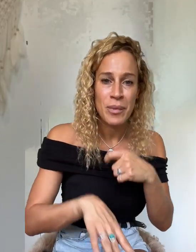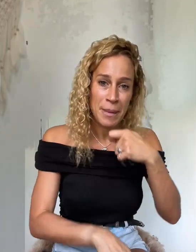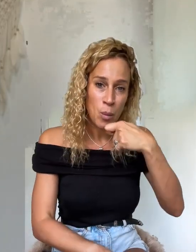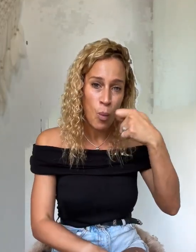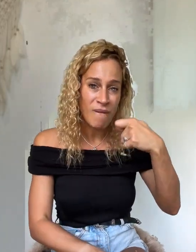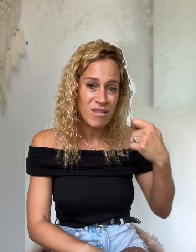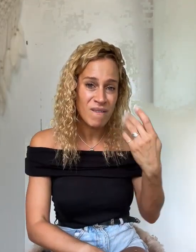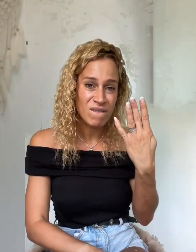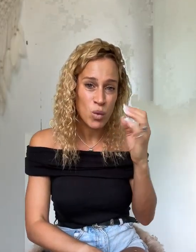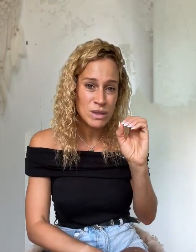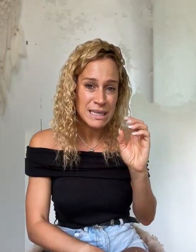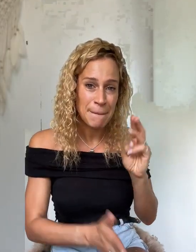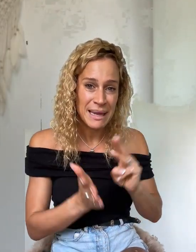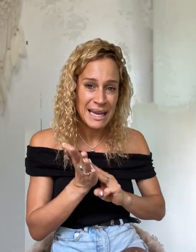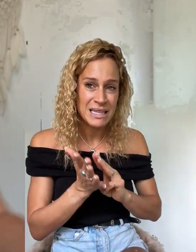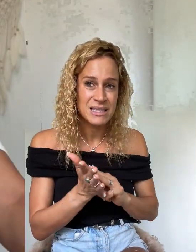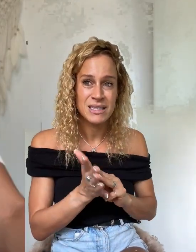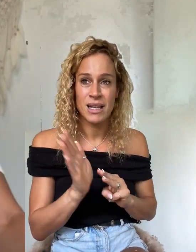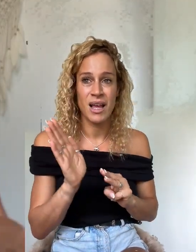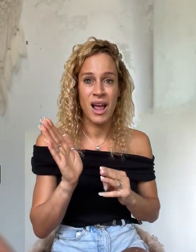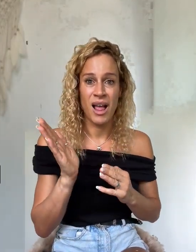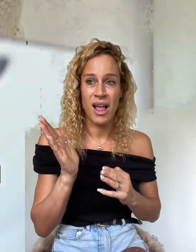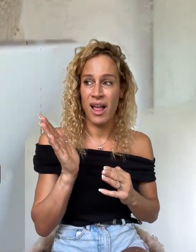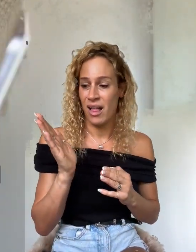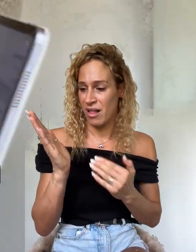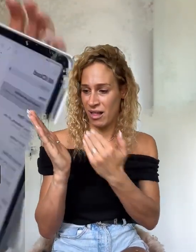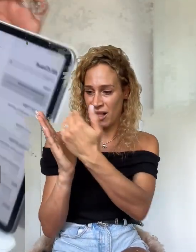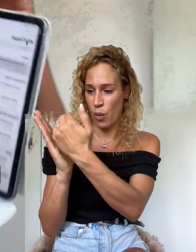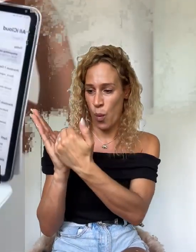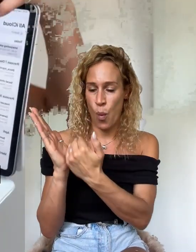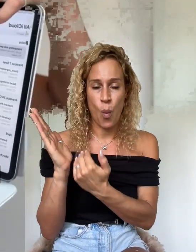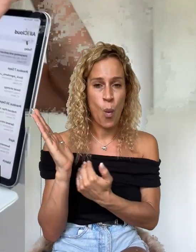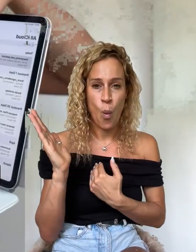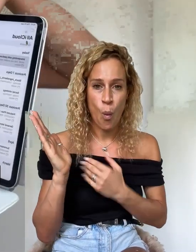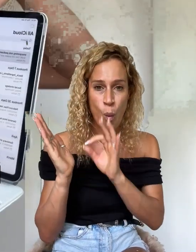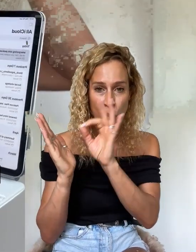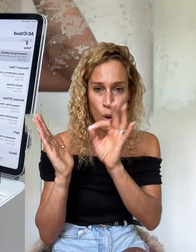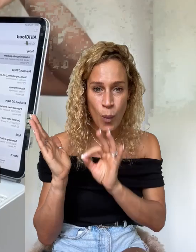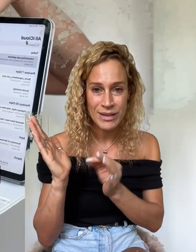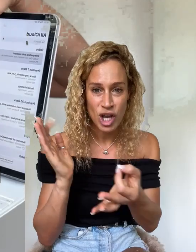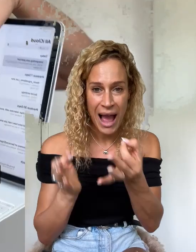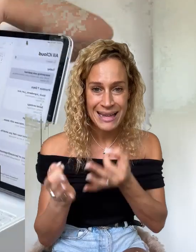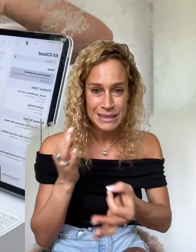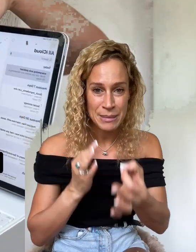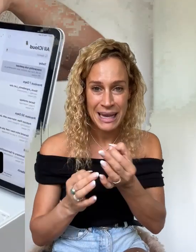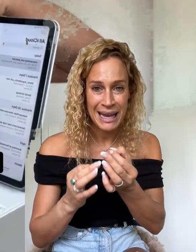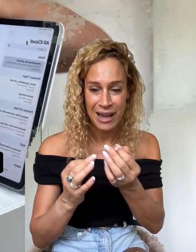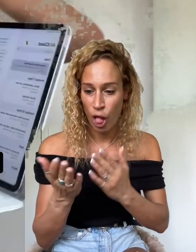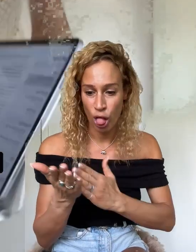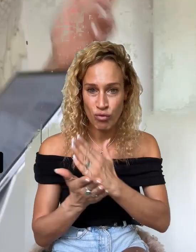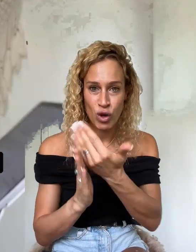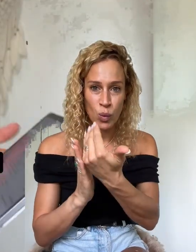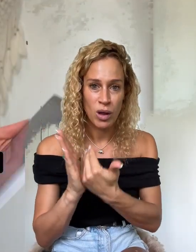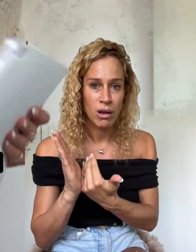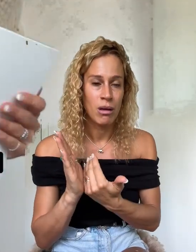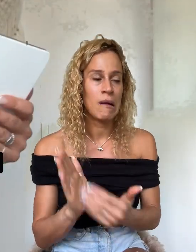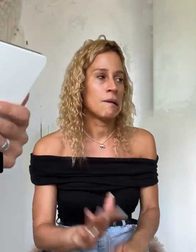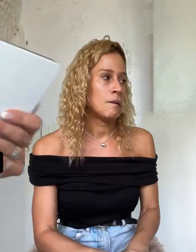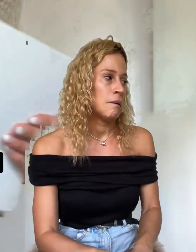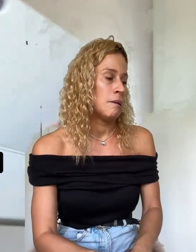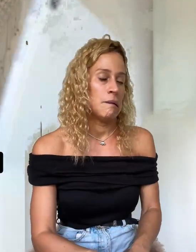40 minutes and I've not even got through half of like your questions.